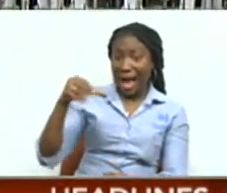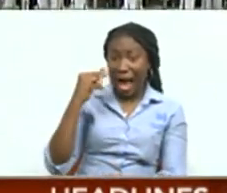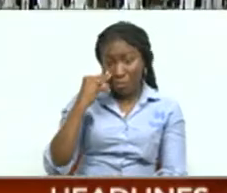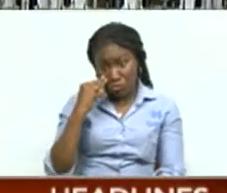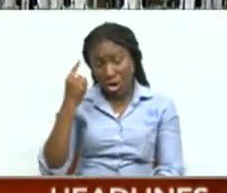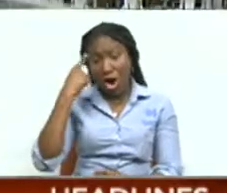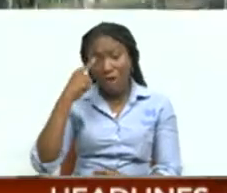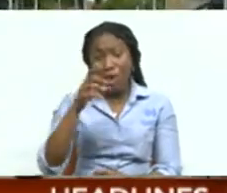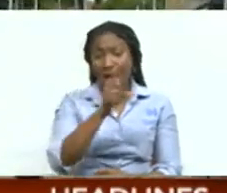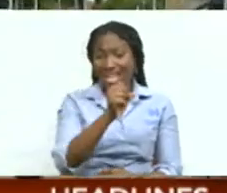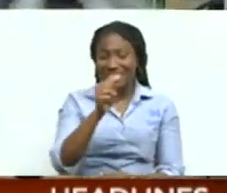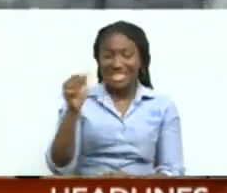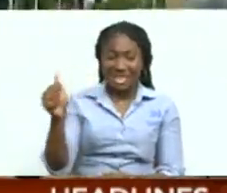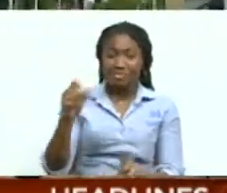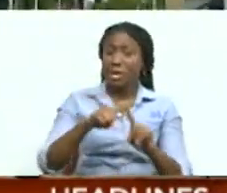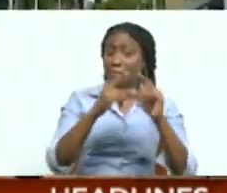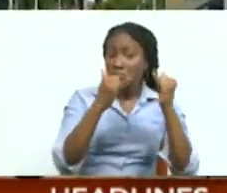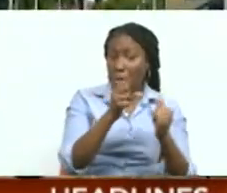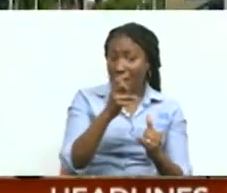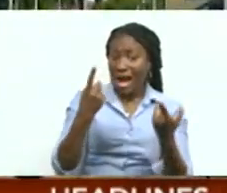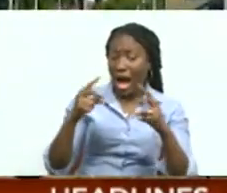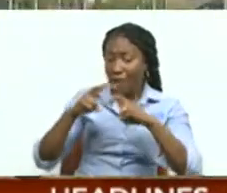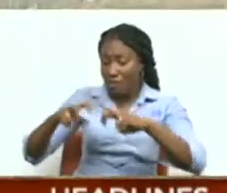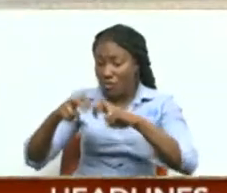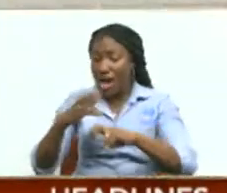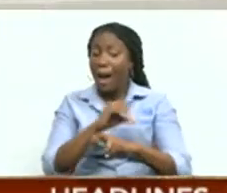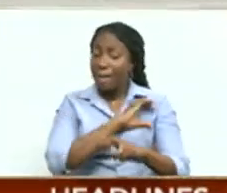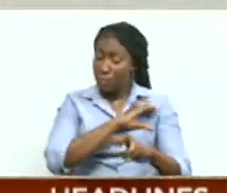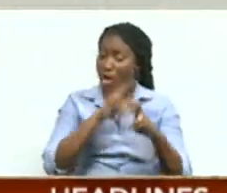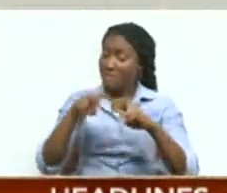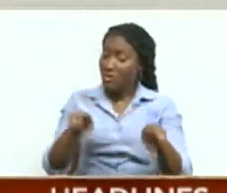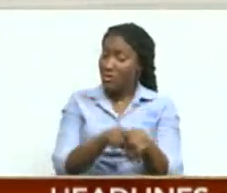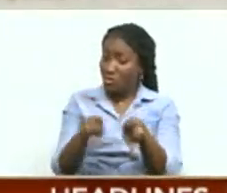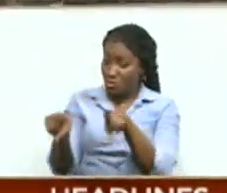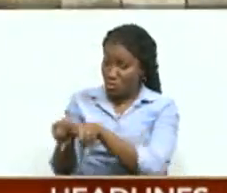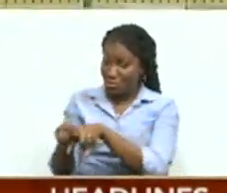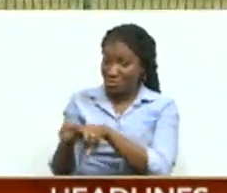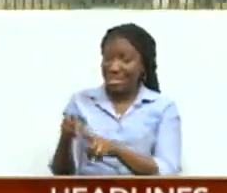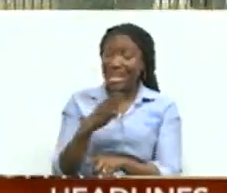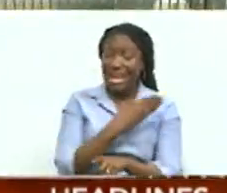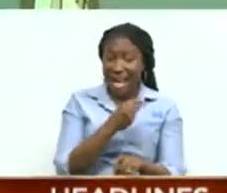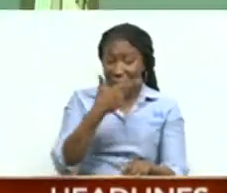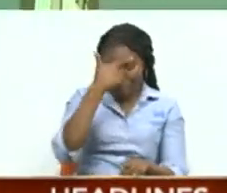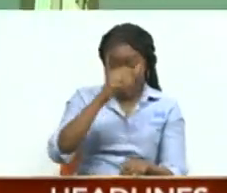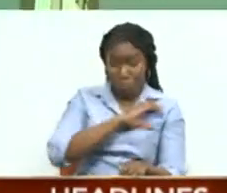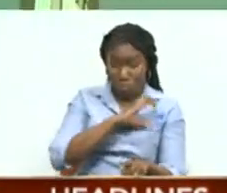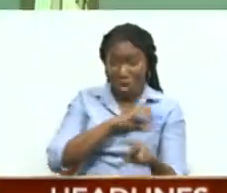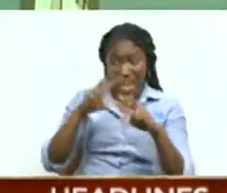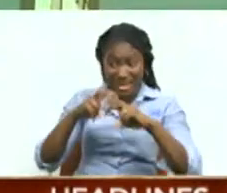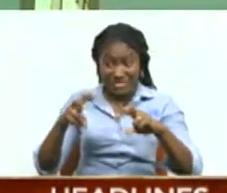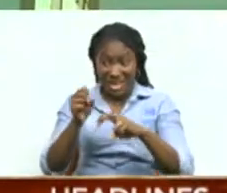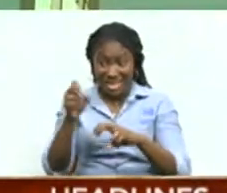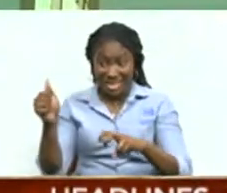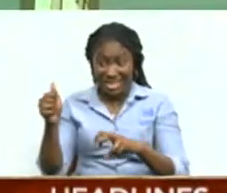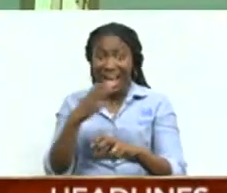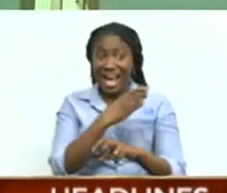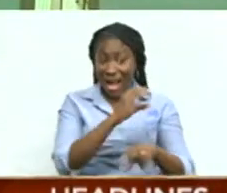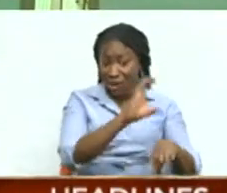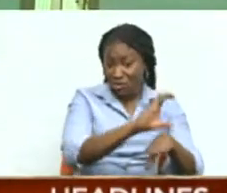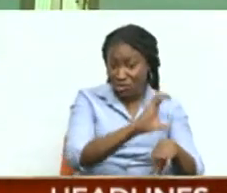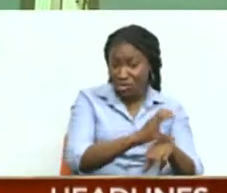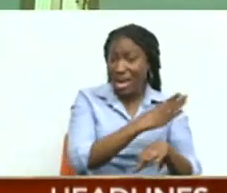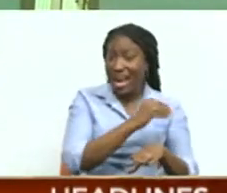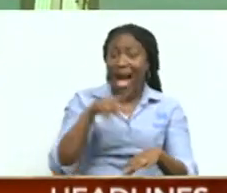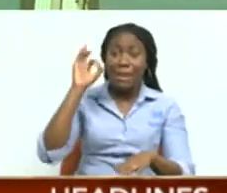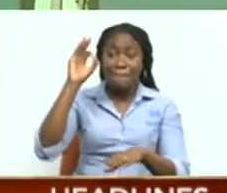undergoing an internal investigation as well as police investigation. And as part of that police investigation, both the church and Pastor Brown's home, which is